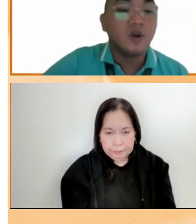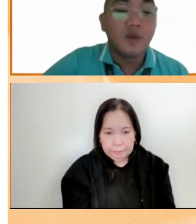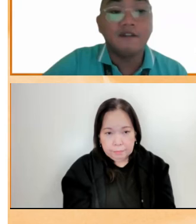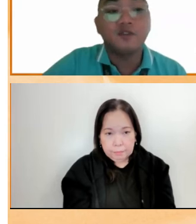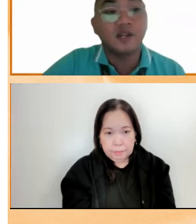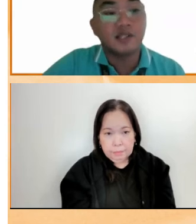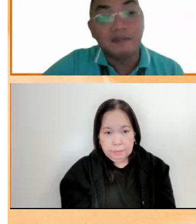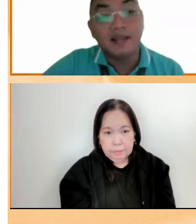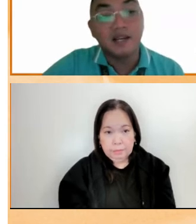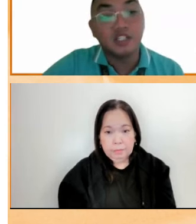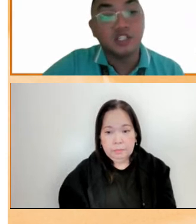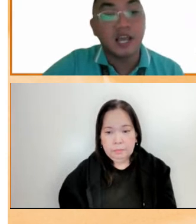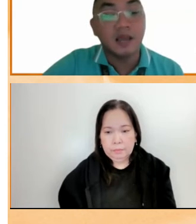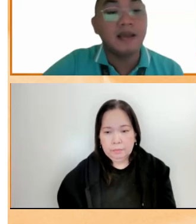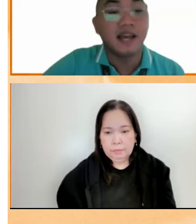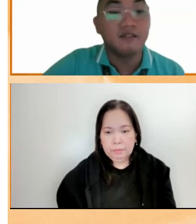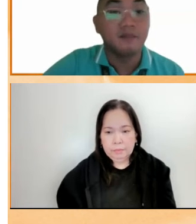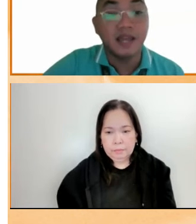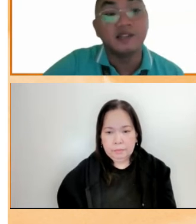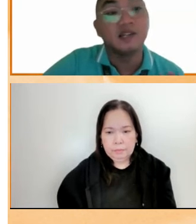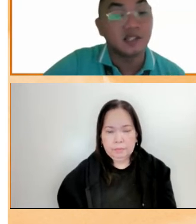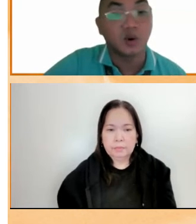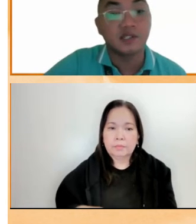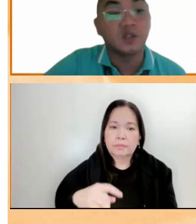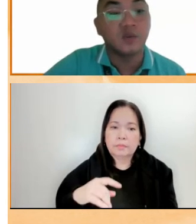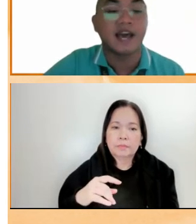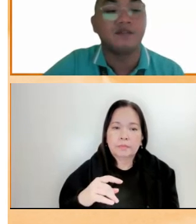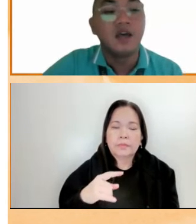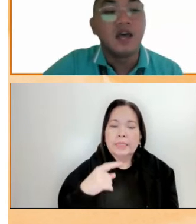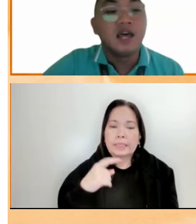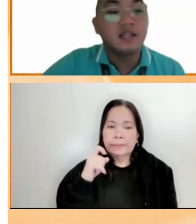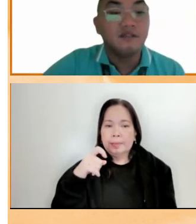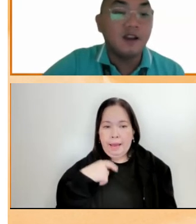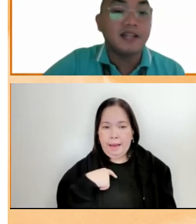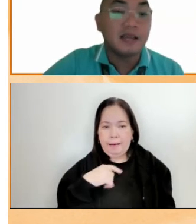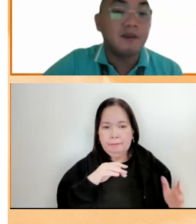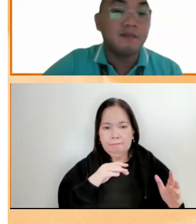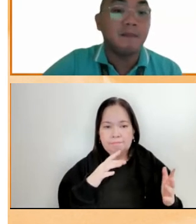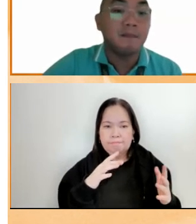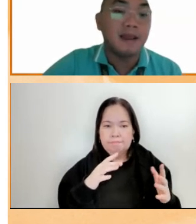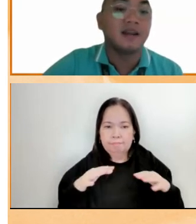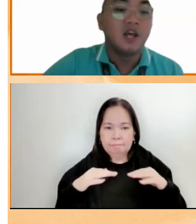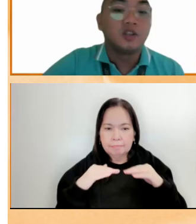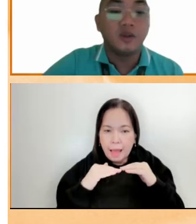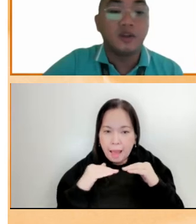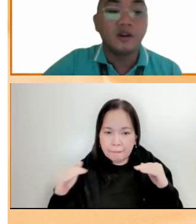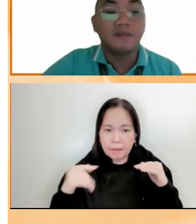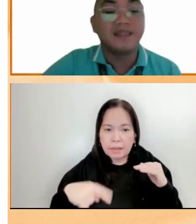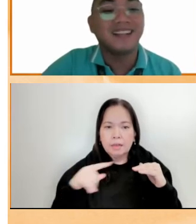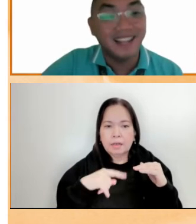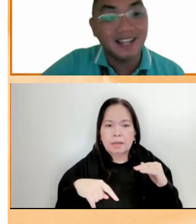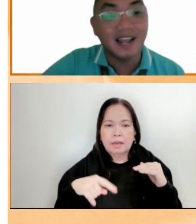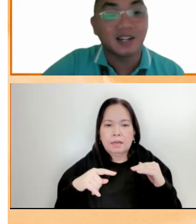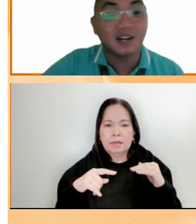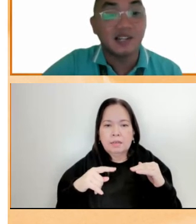So we have to establish a baseline from the existing source that we have, develop and implement a plan to include mental